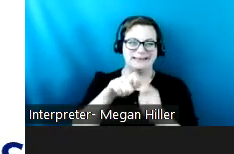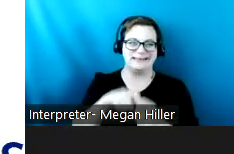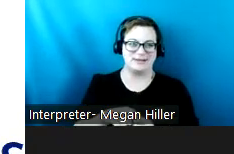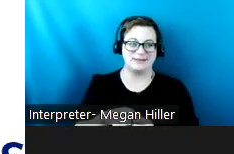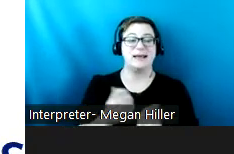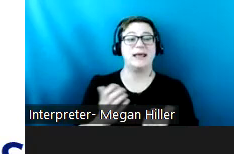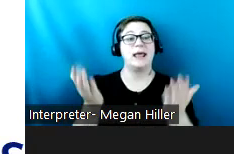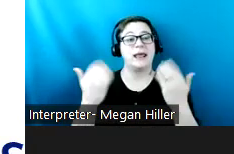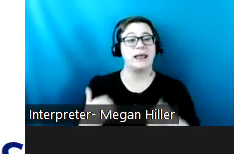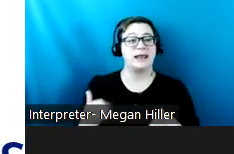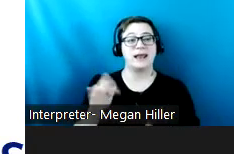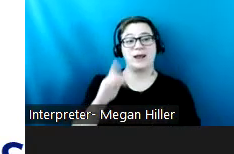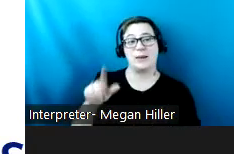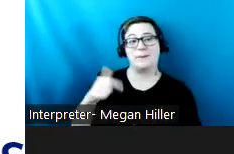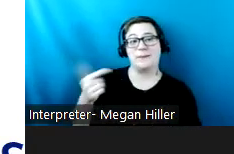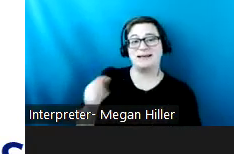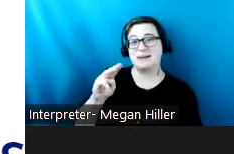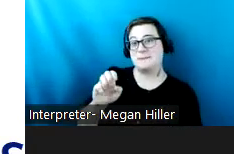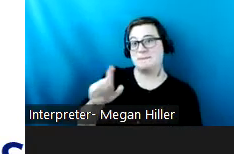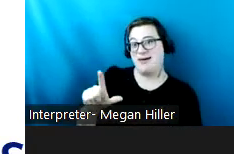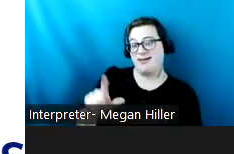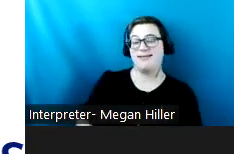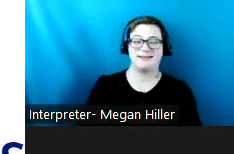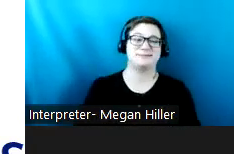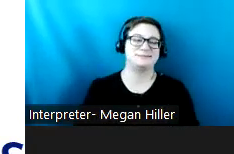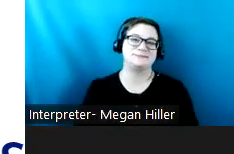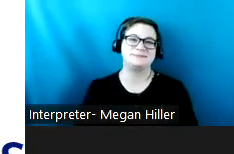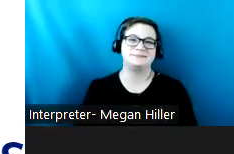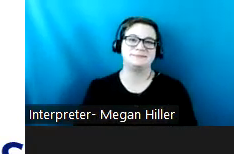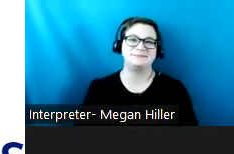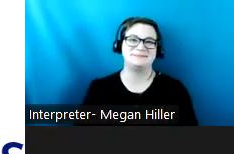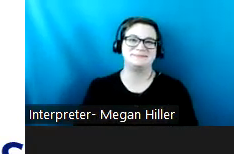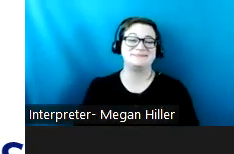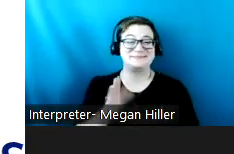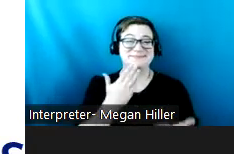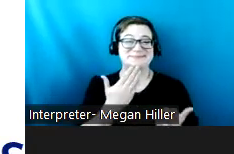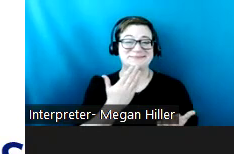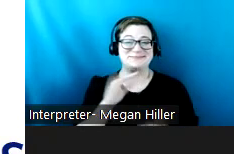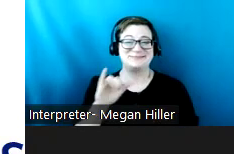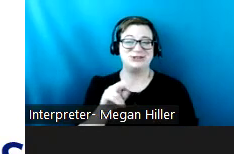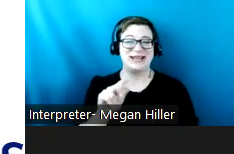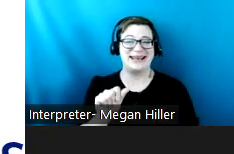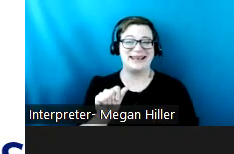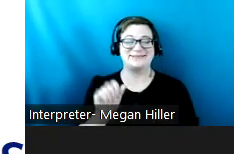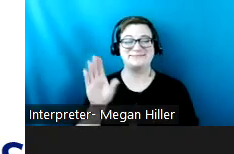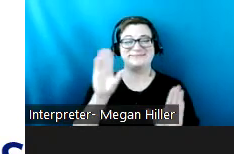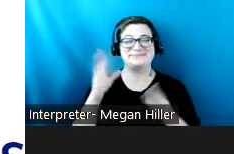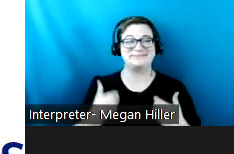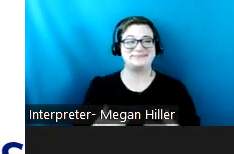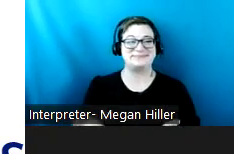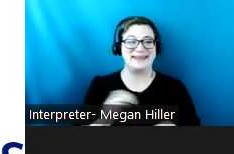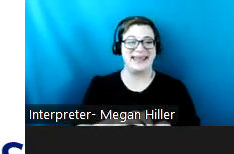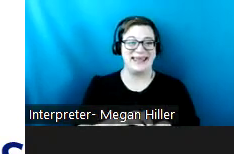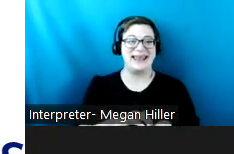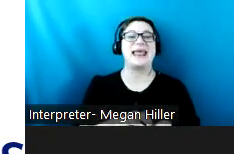And I will pass it on to Mel. Great, thank you, Jenna. Hello again, everybody. I'm gonna